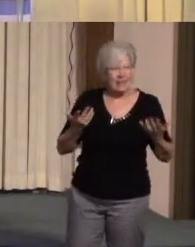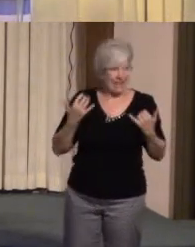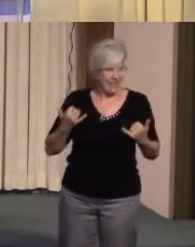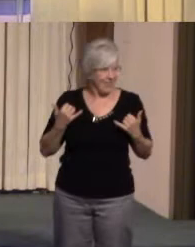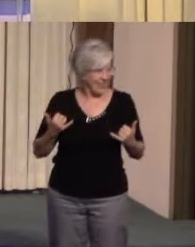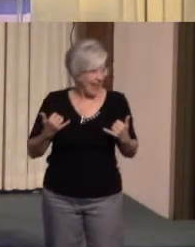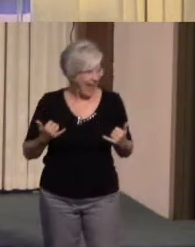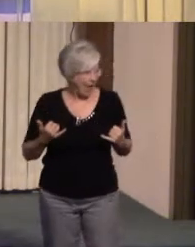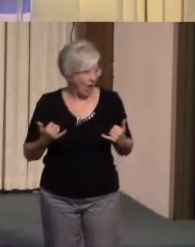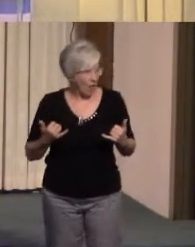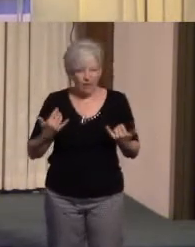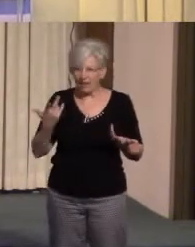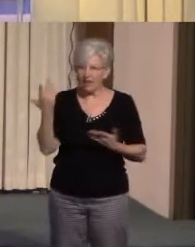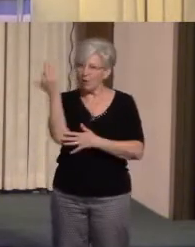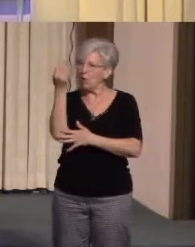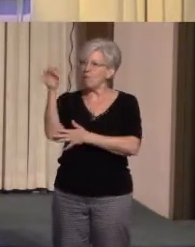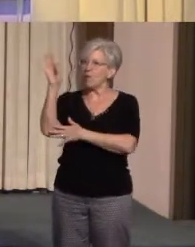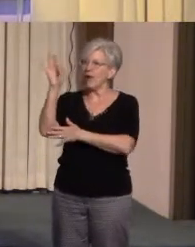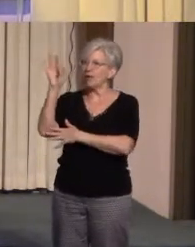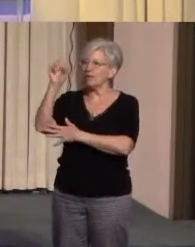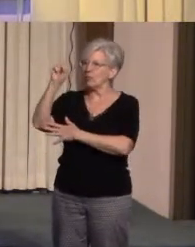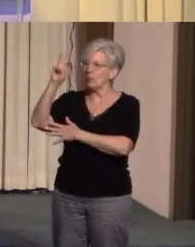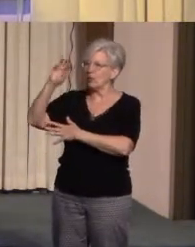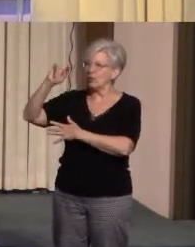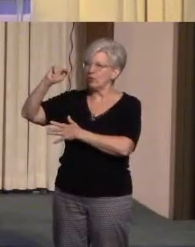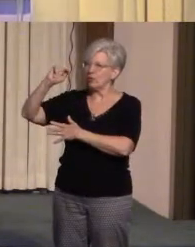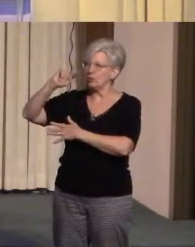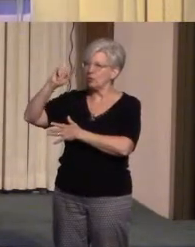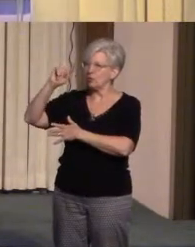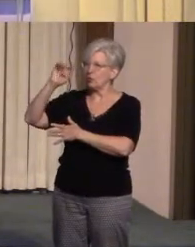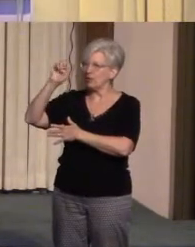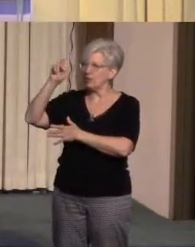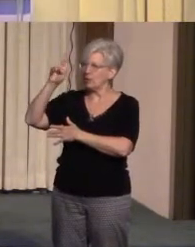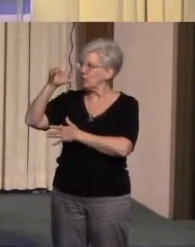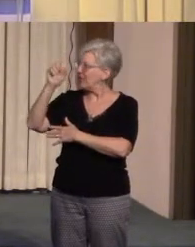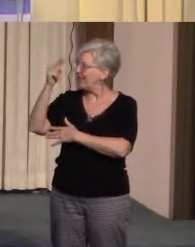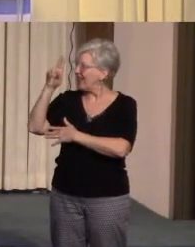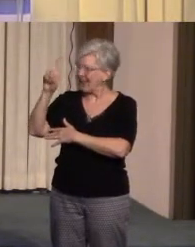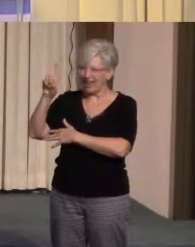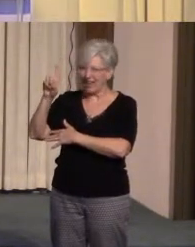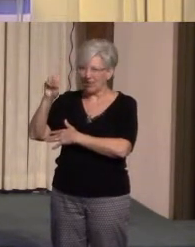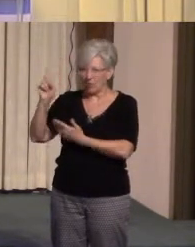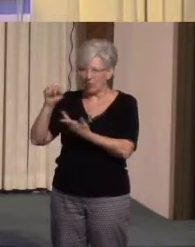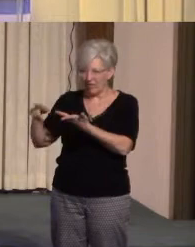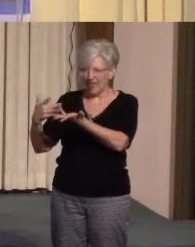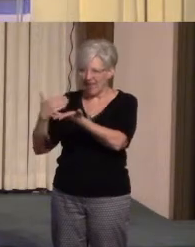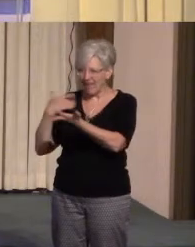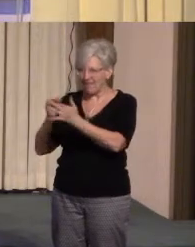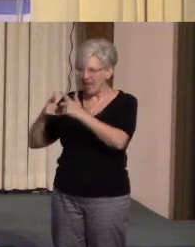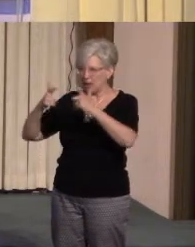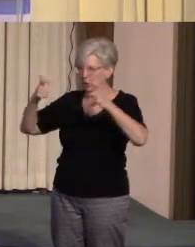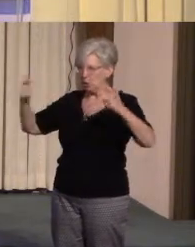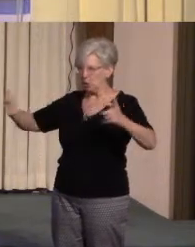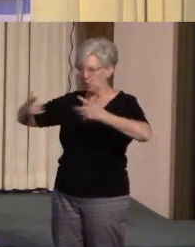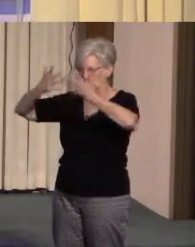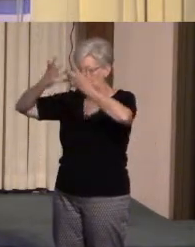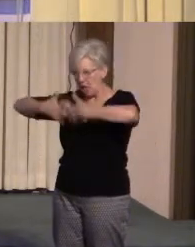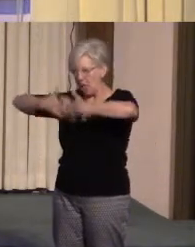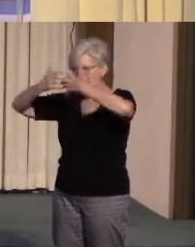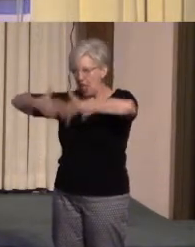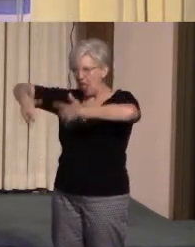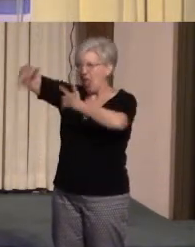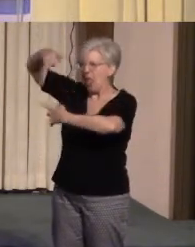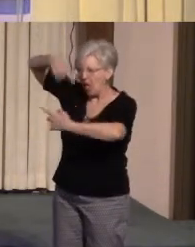in France and Switzerland, where they've got that the giant super collider, the Large Hadron, whatever that